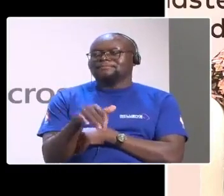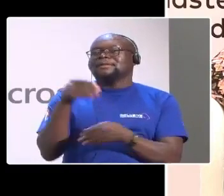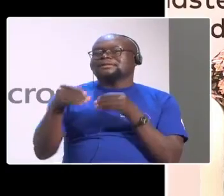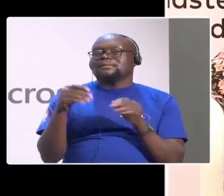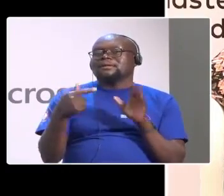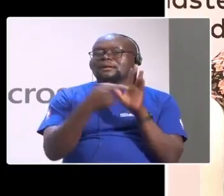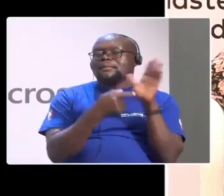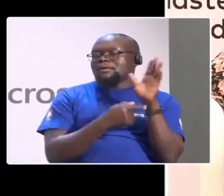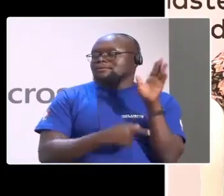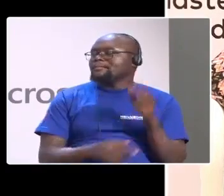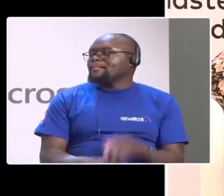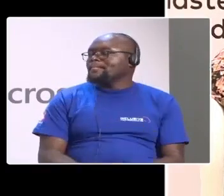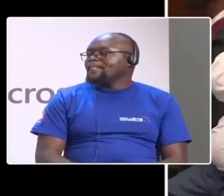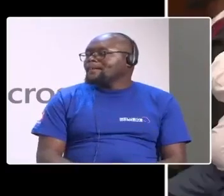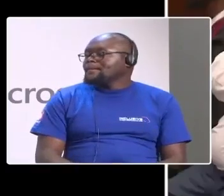points.